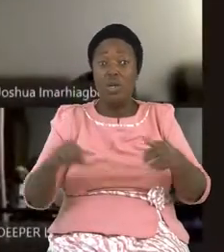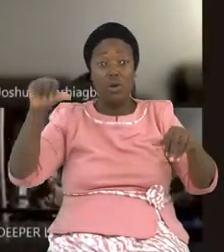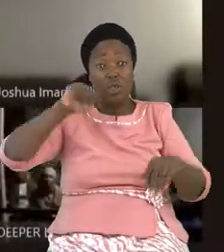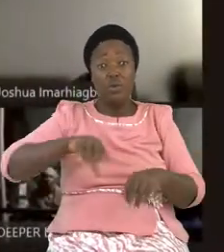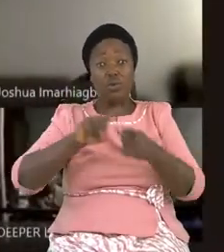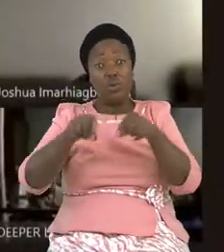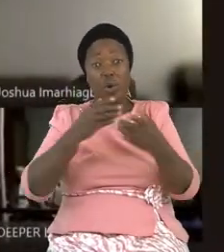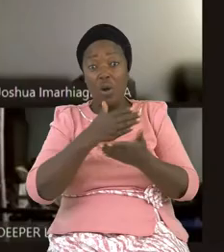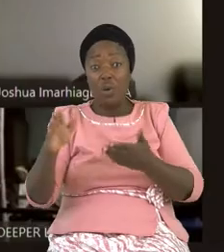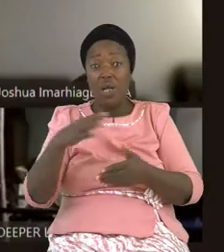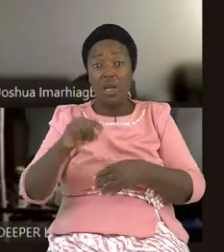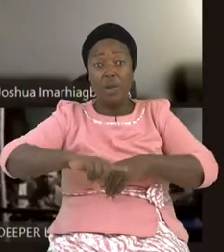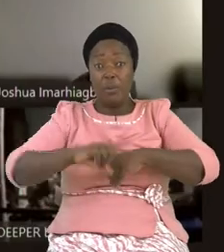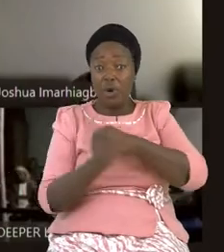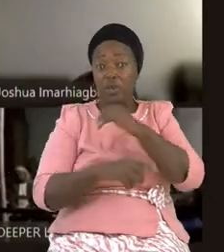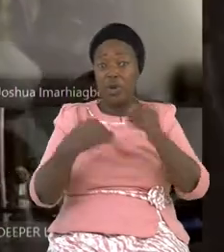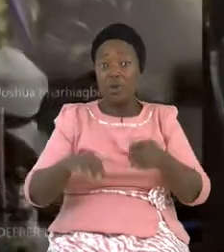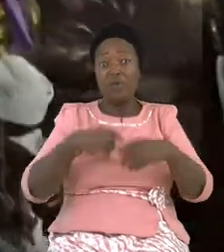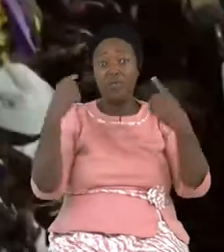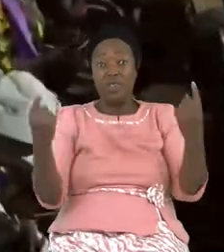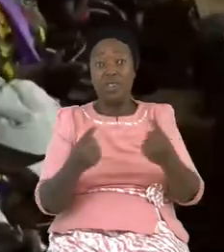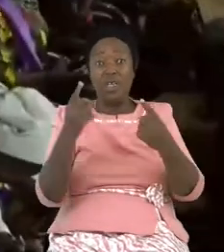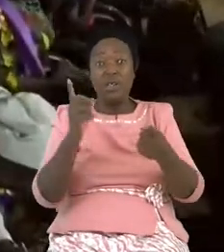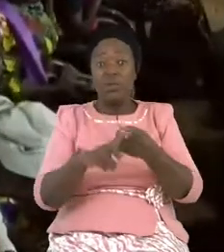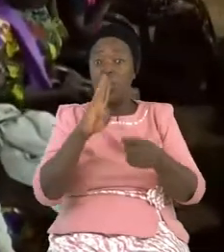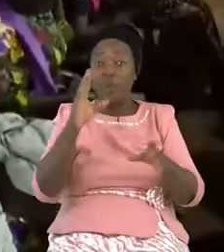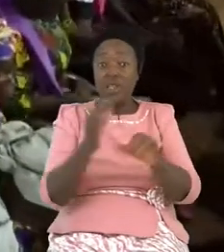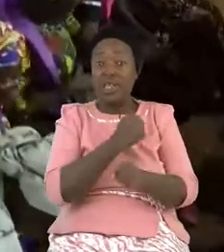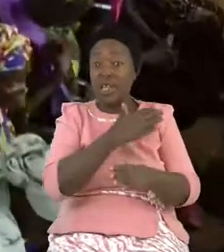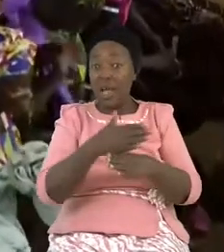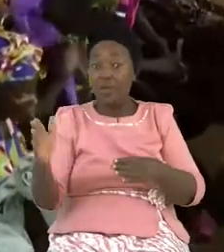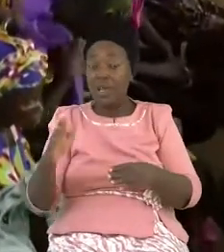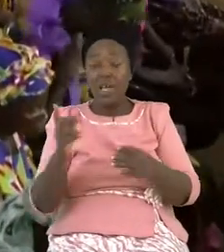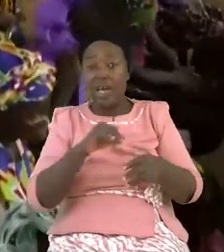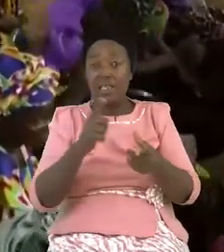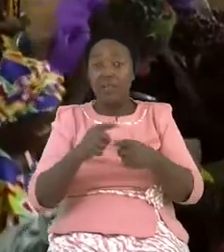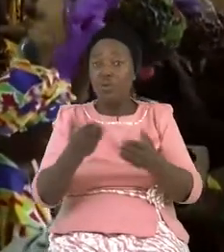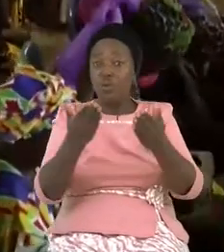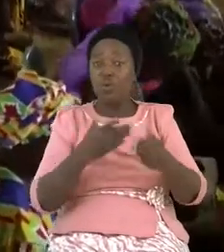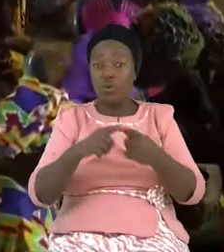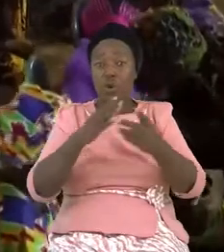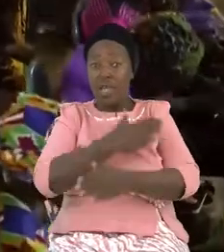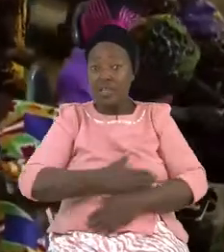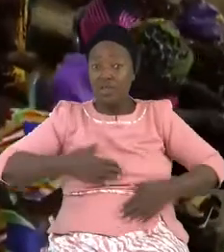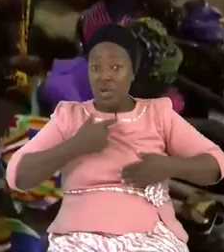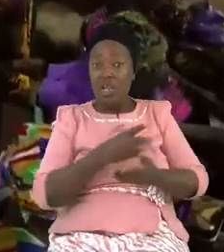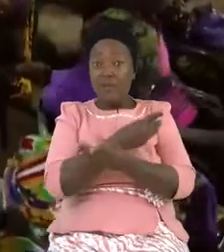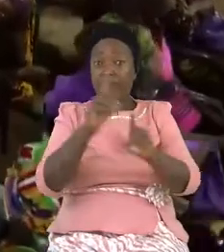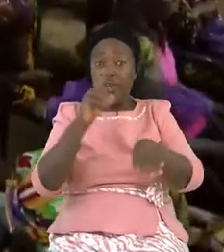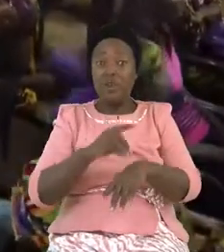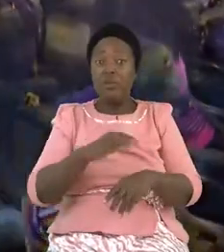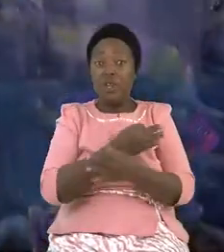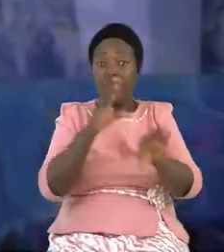the punishment of sin to be taken away. You want to enjoy the freedom and the forgiveness